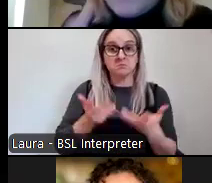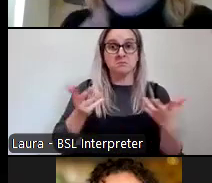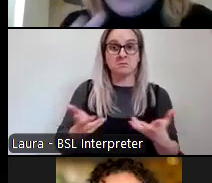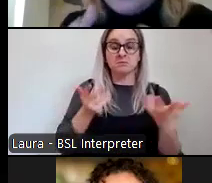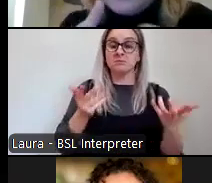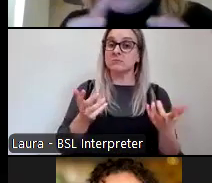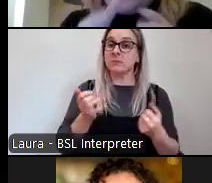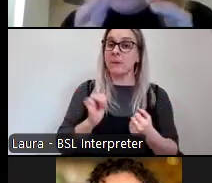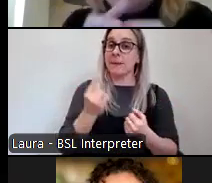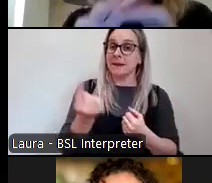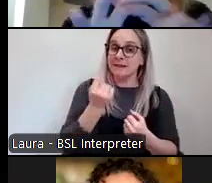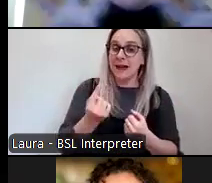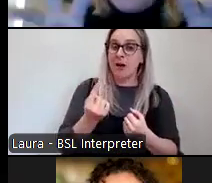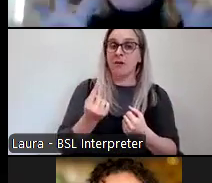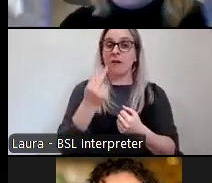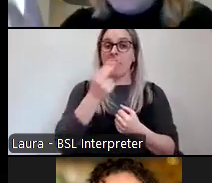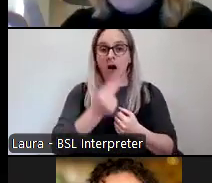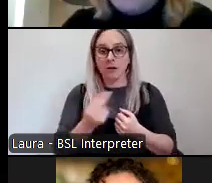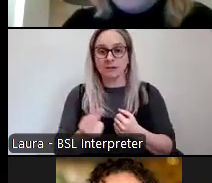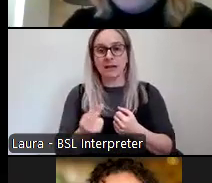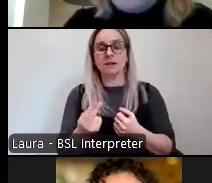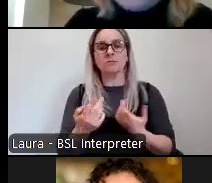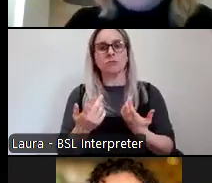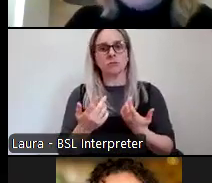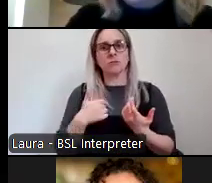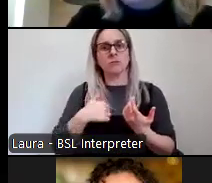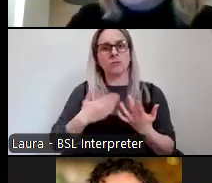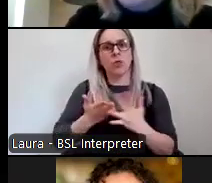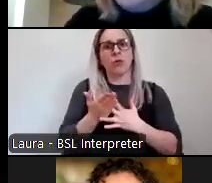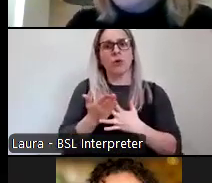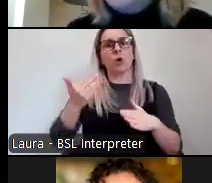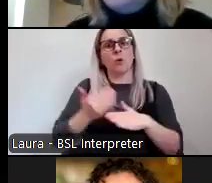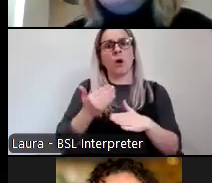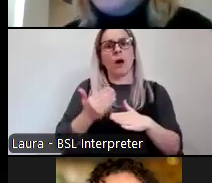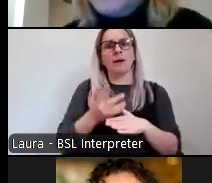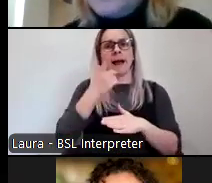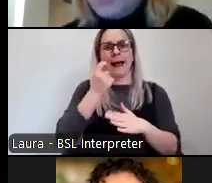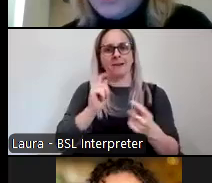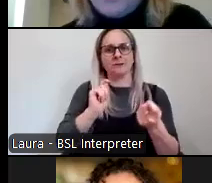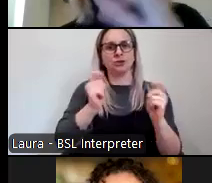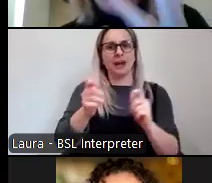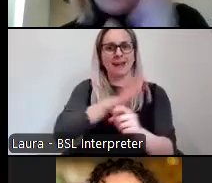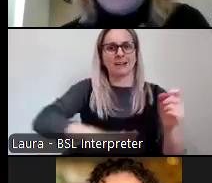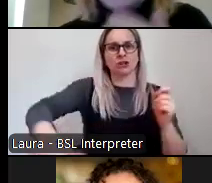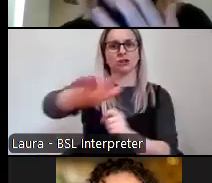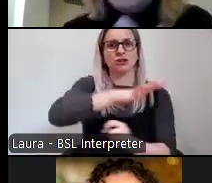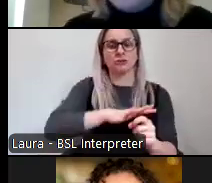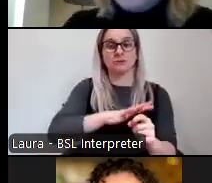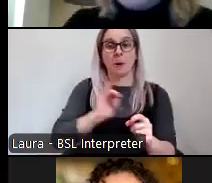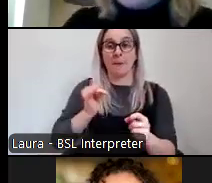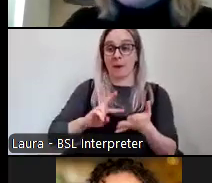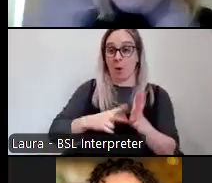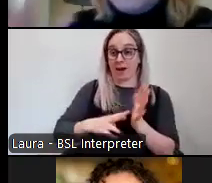as a practicing artist, are you able to affect change through your practice? Or it might be your organisation, are you able